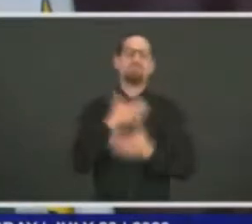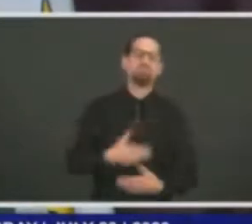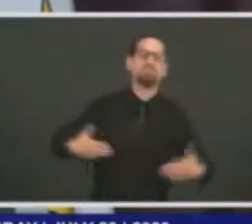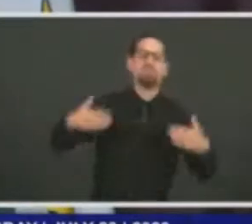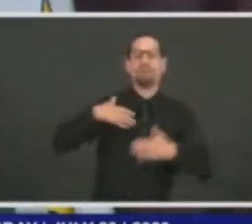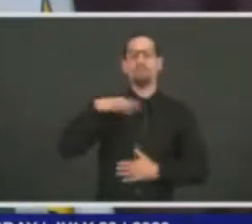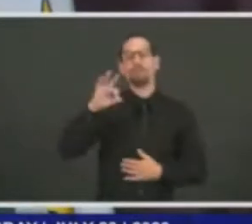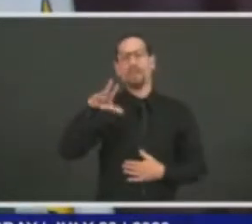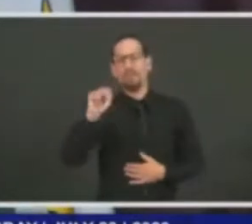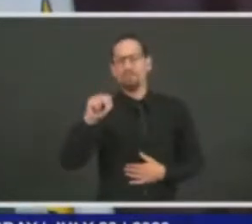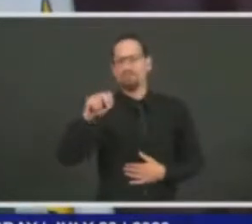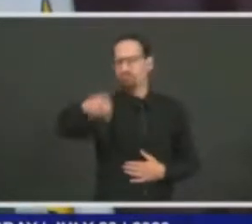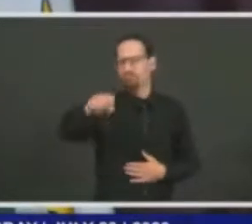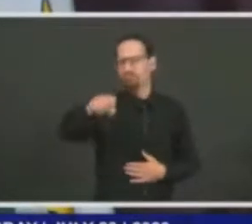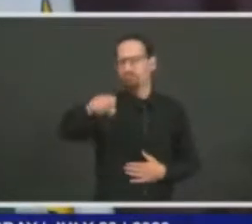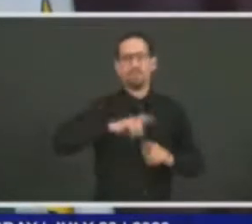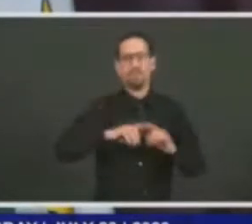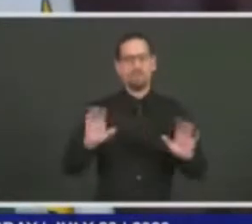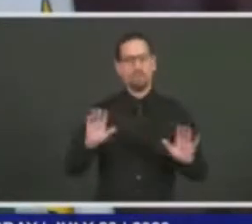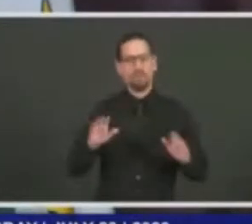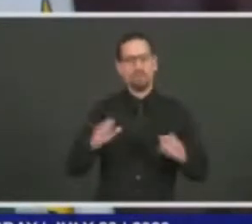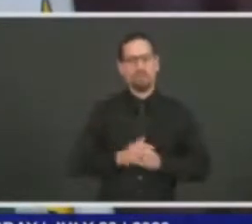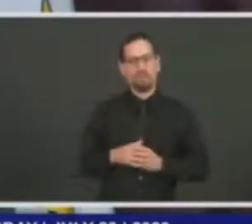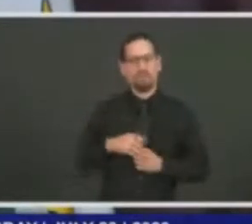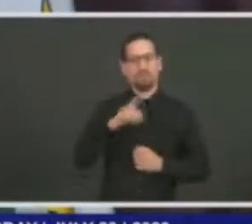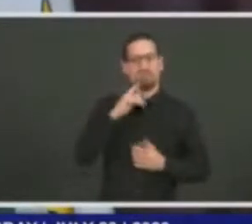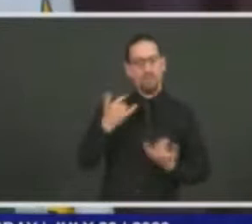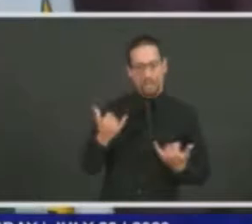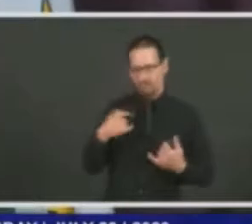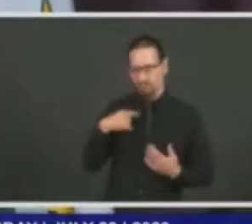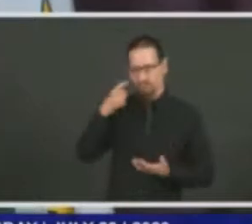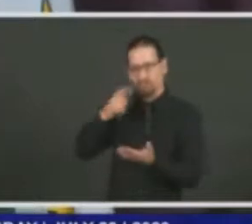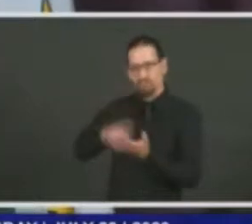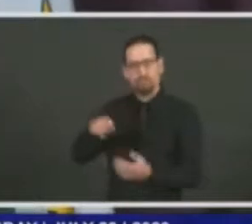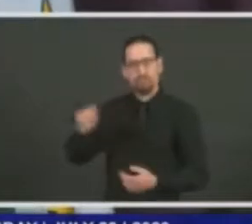But I have friends now whose loved ones are on ventilators.